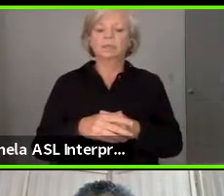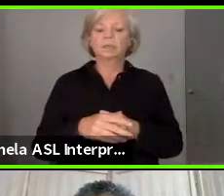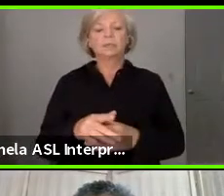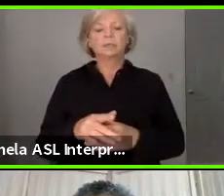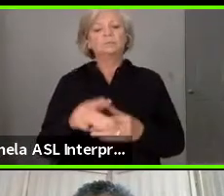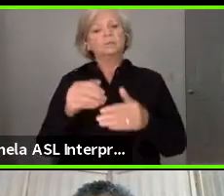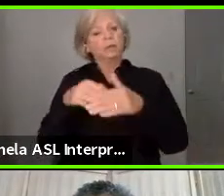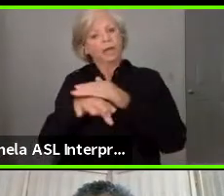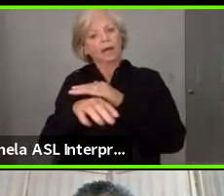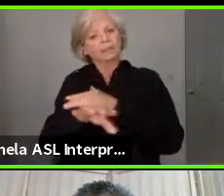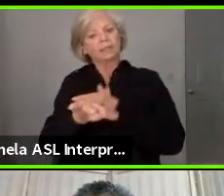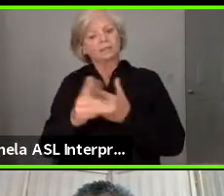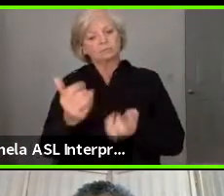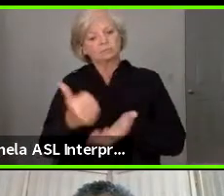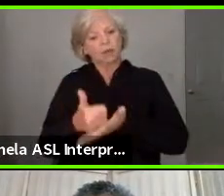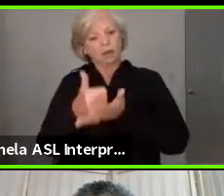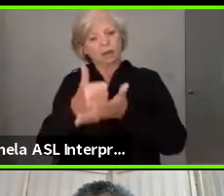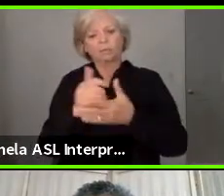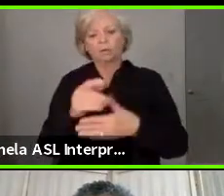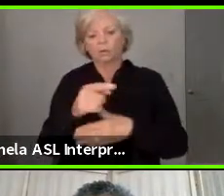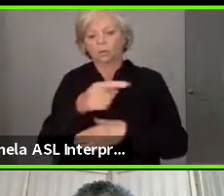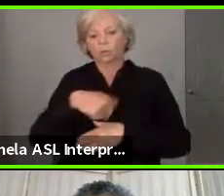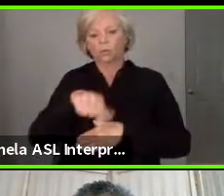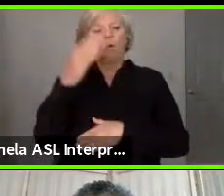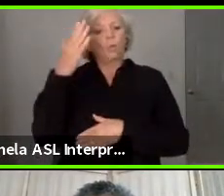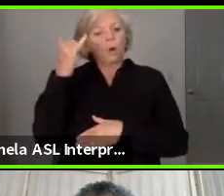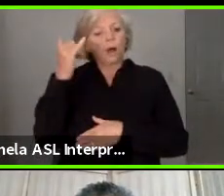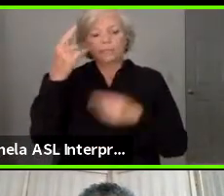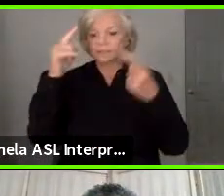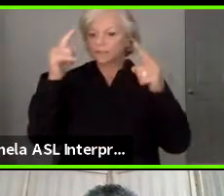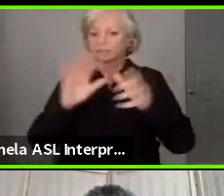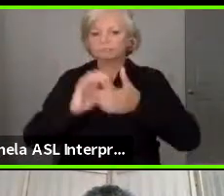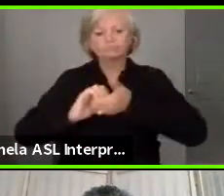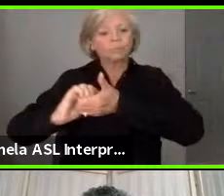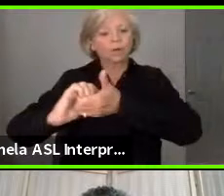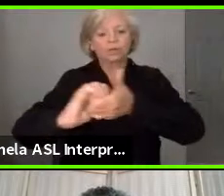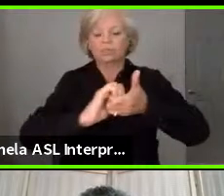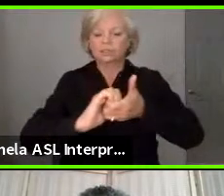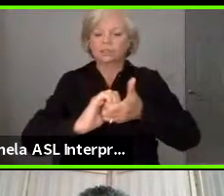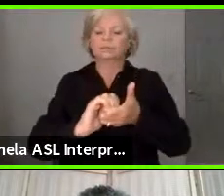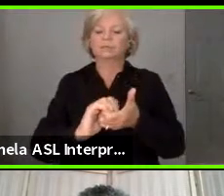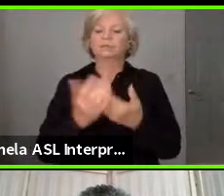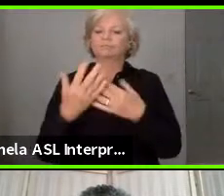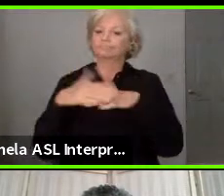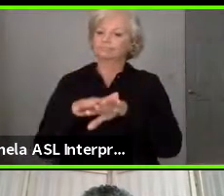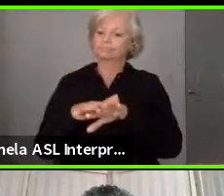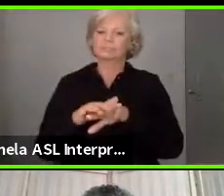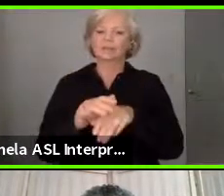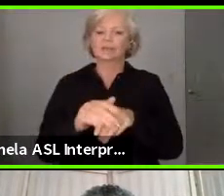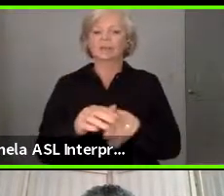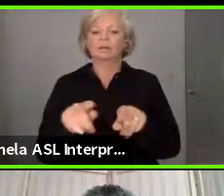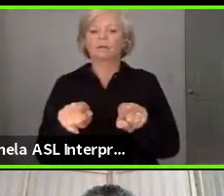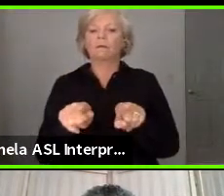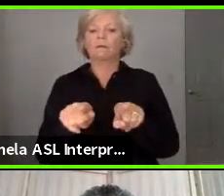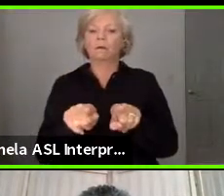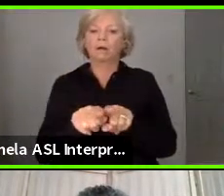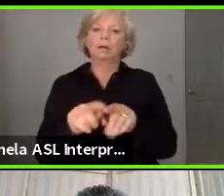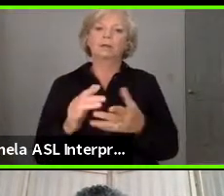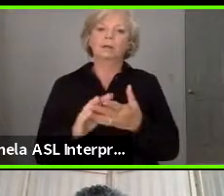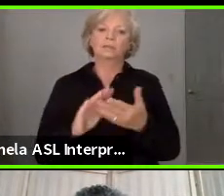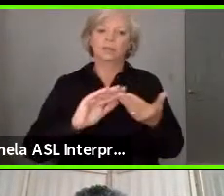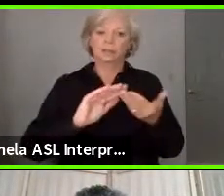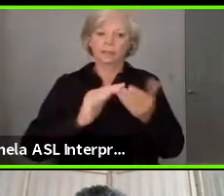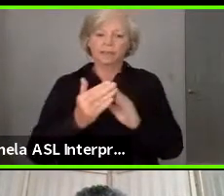accessed, because we work together. Like, for example, we have brought Omaha Health or Alameda County testing to